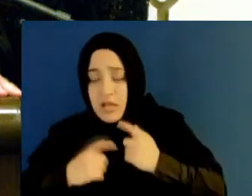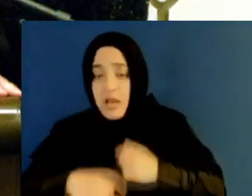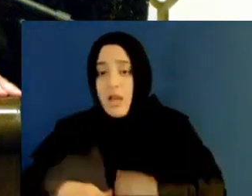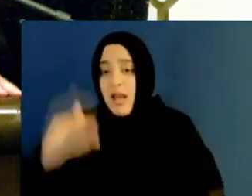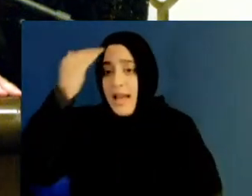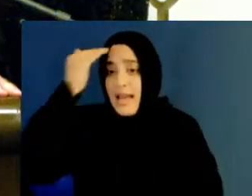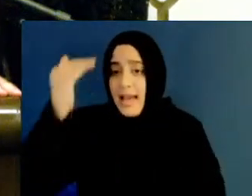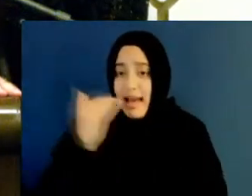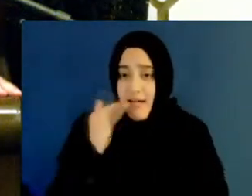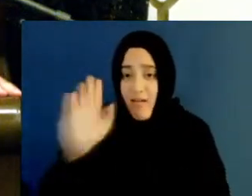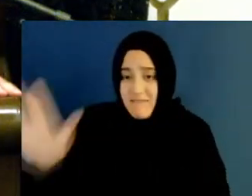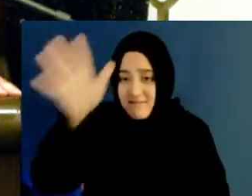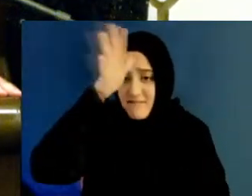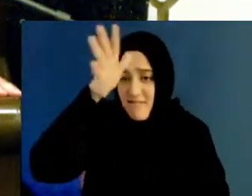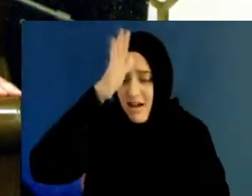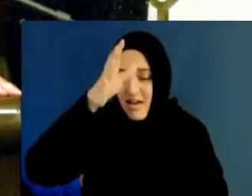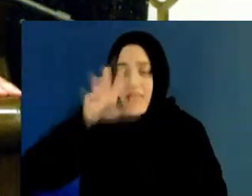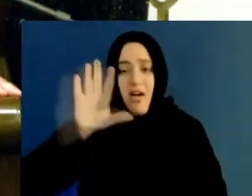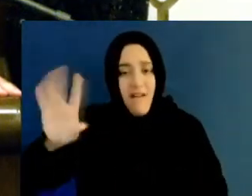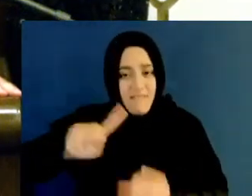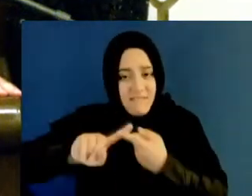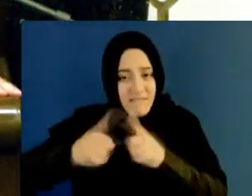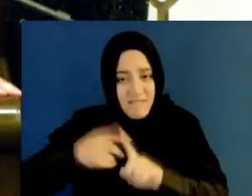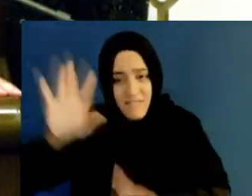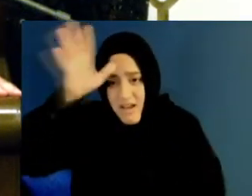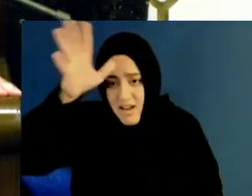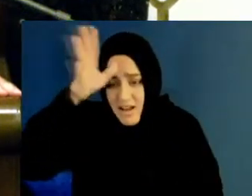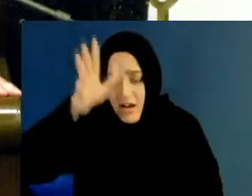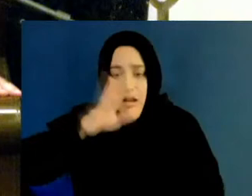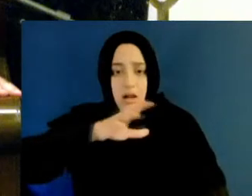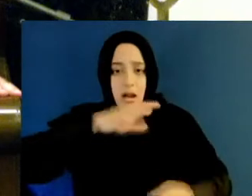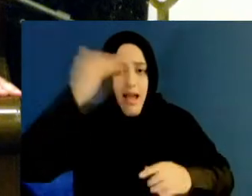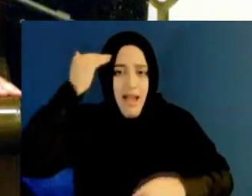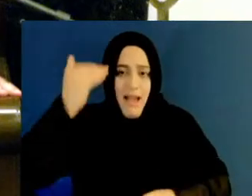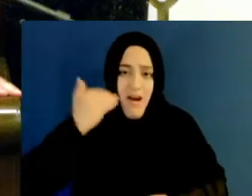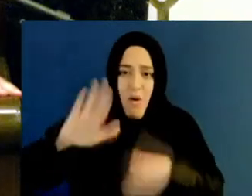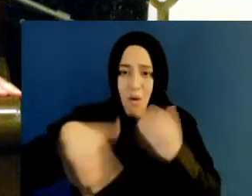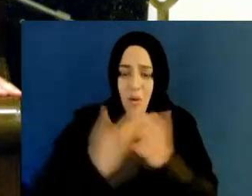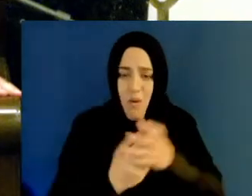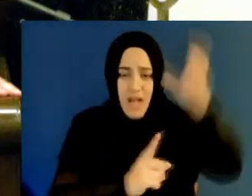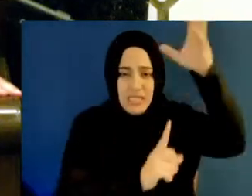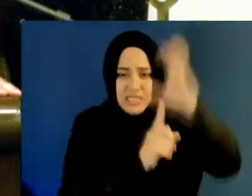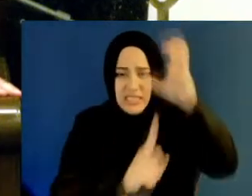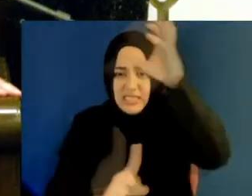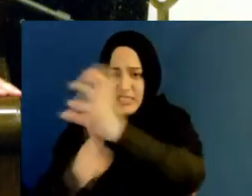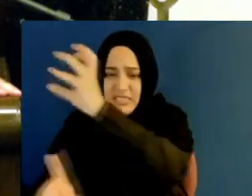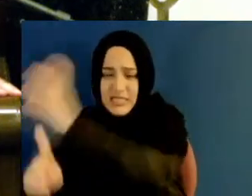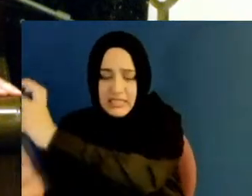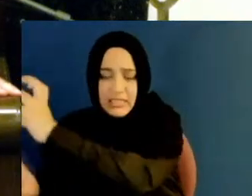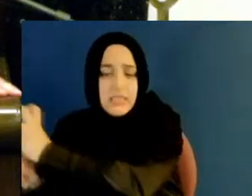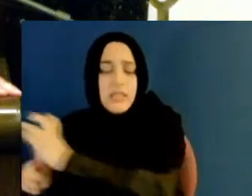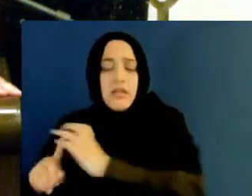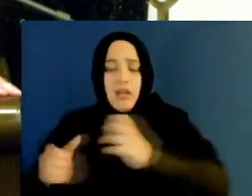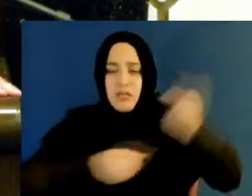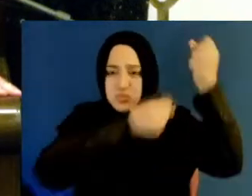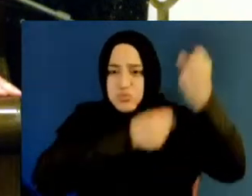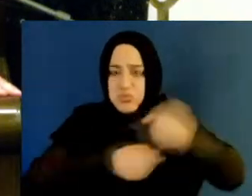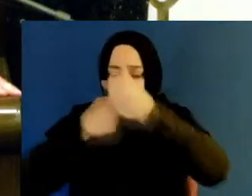on spears. He has come from Kufa to Sham, burying children one by one across the